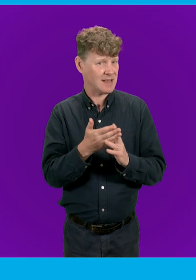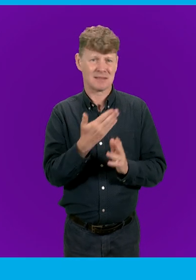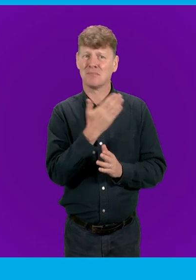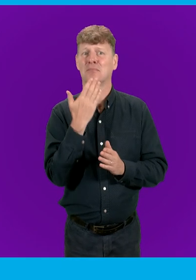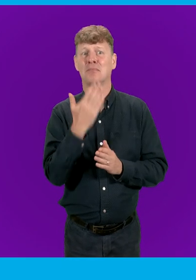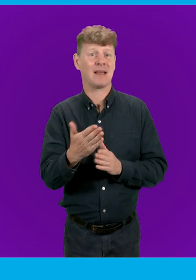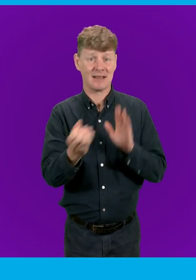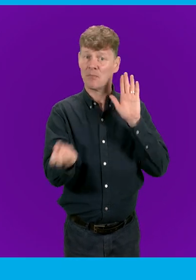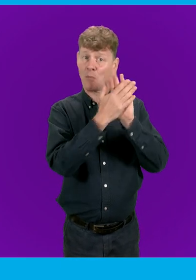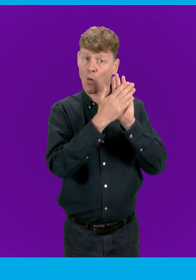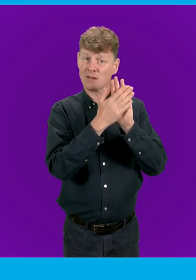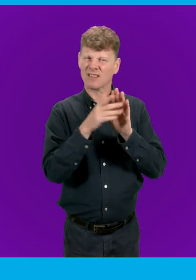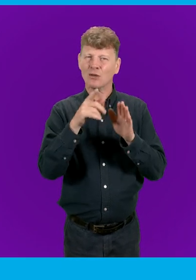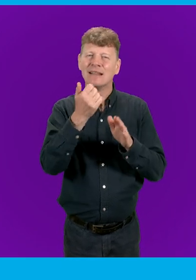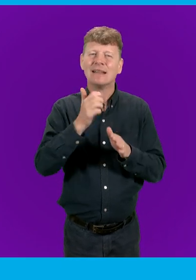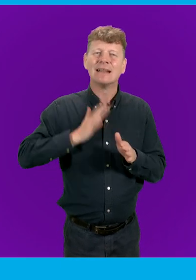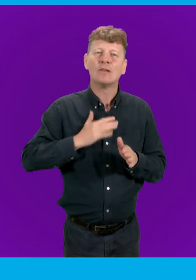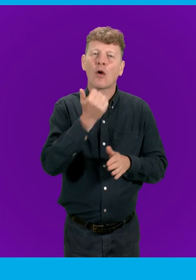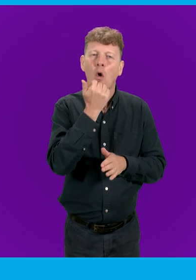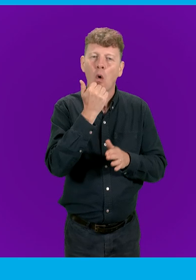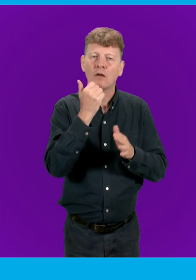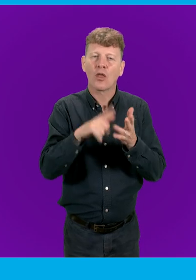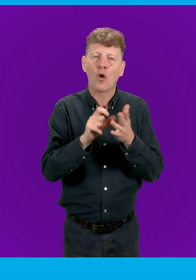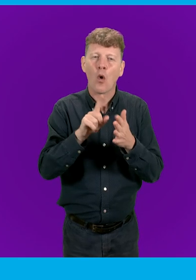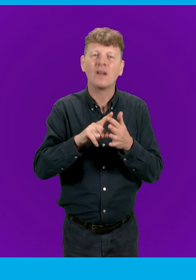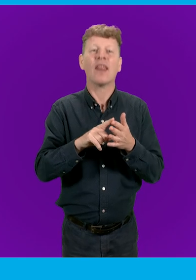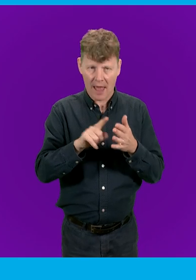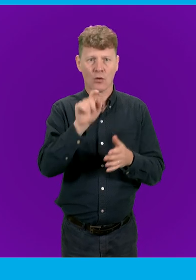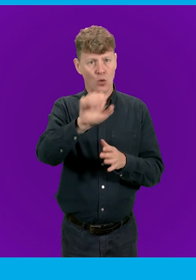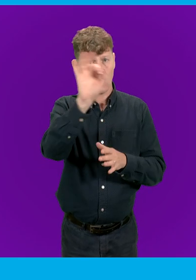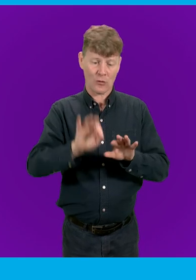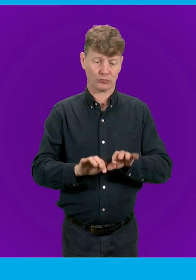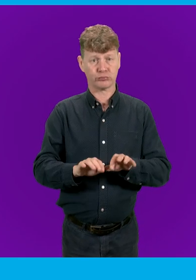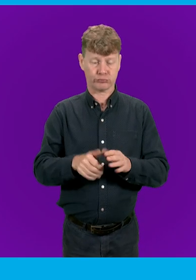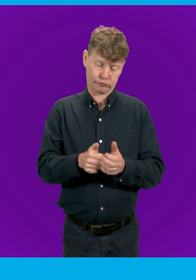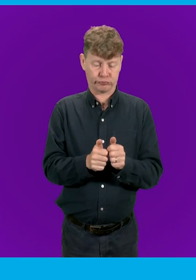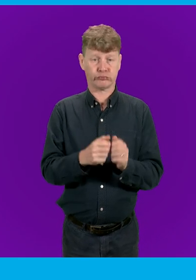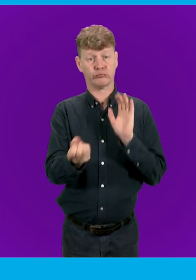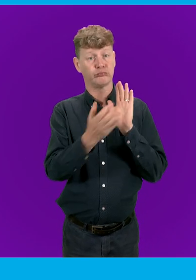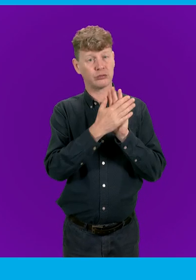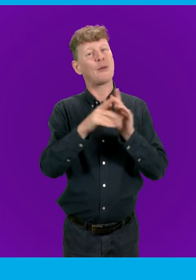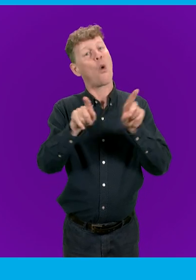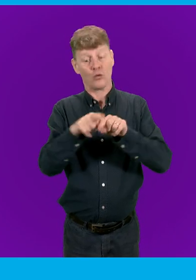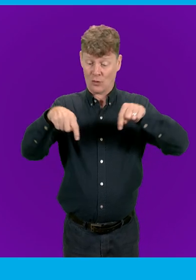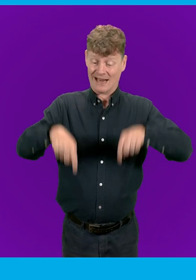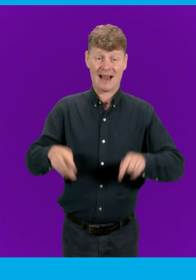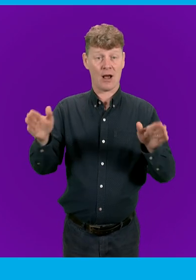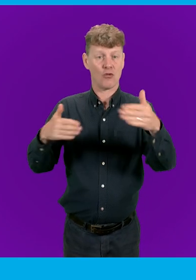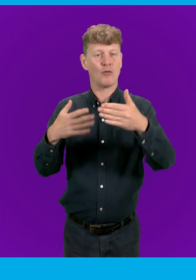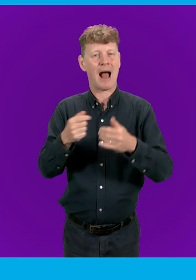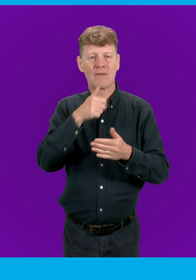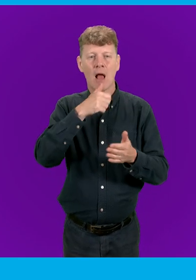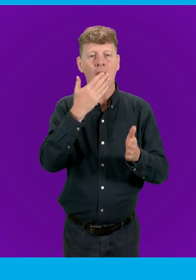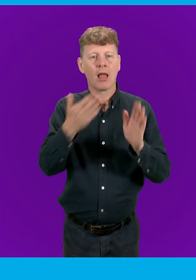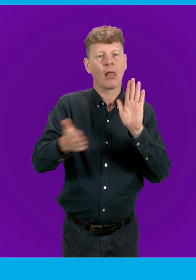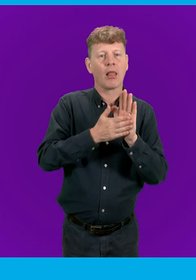post, enter the code and post your questions via Menti. However, we also have post-it notes, which Elna and Jenny can